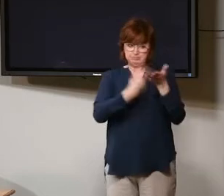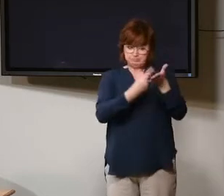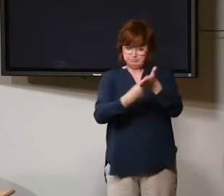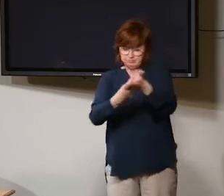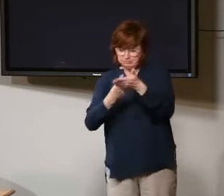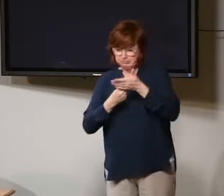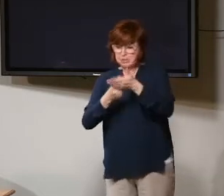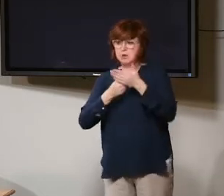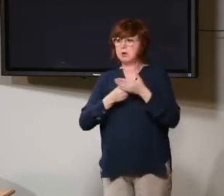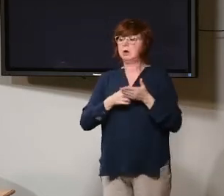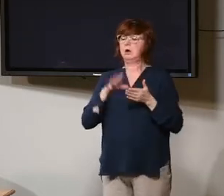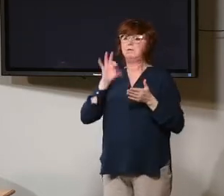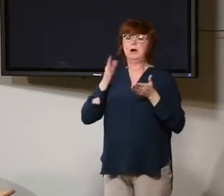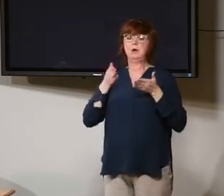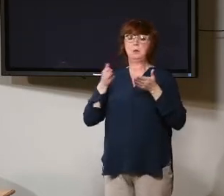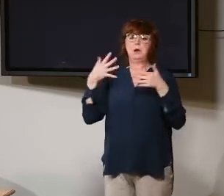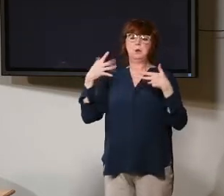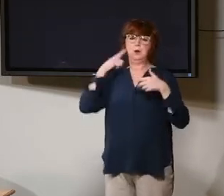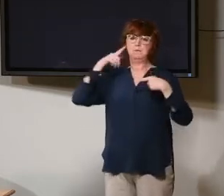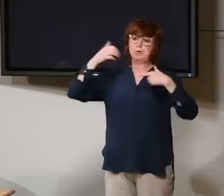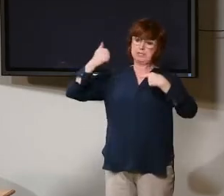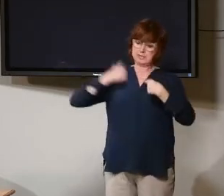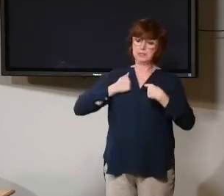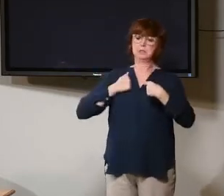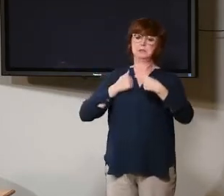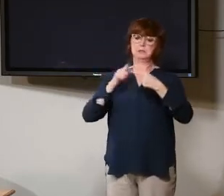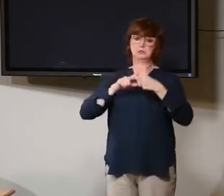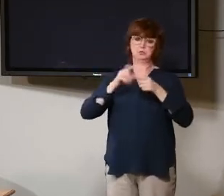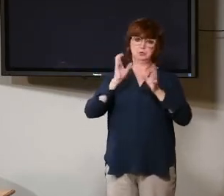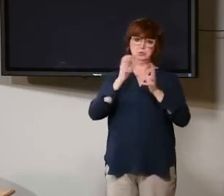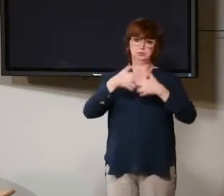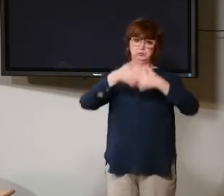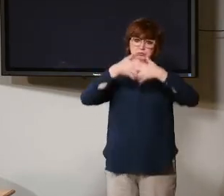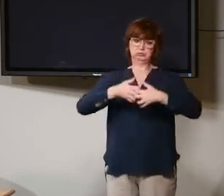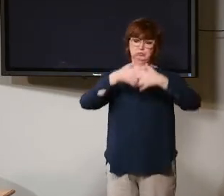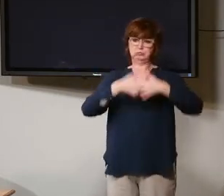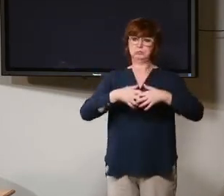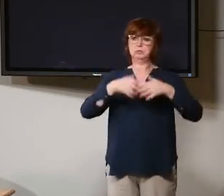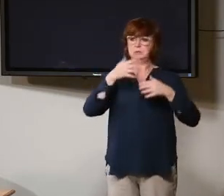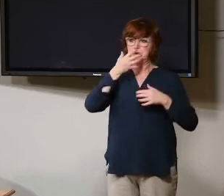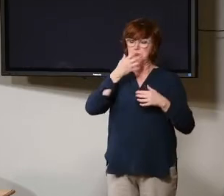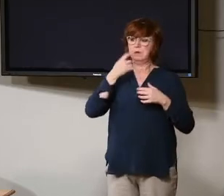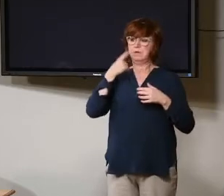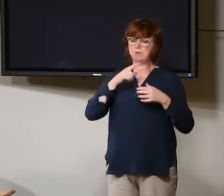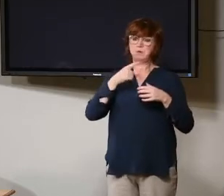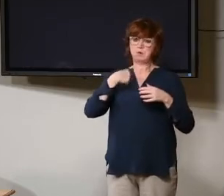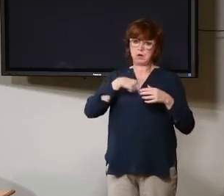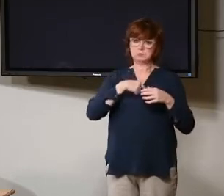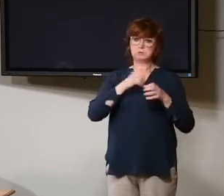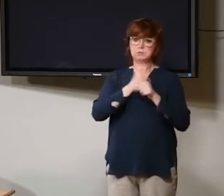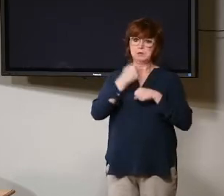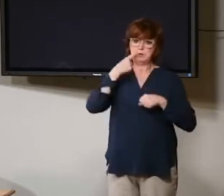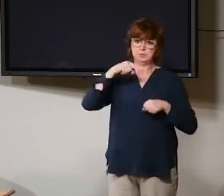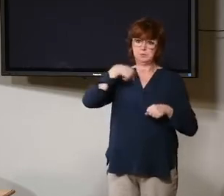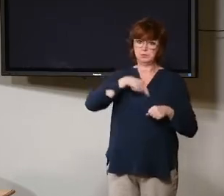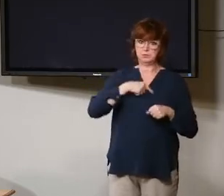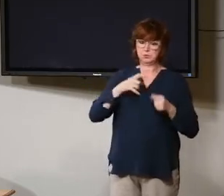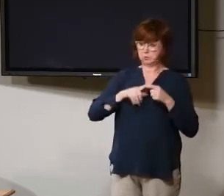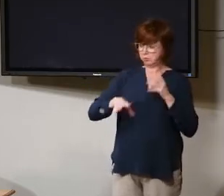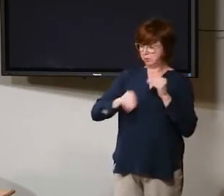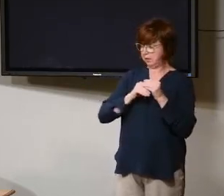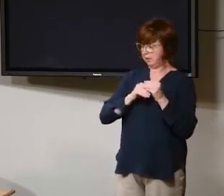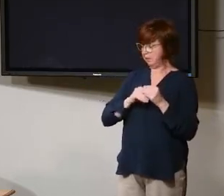a Canadian solution to providing ventilators for Canadians first, but ultimately even to others in the world. Do you have anything to add to that,